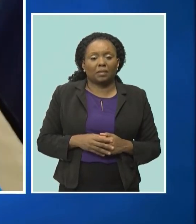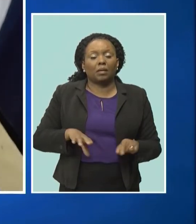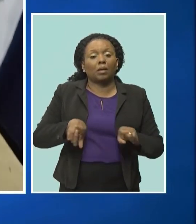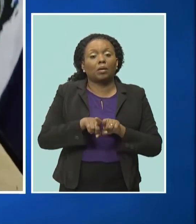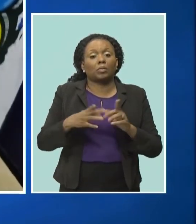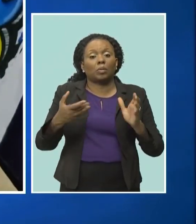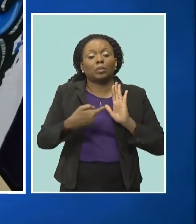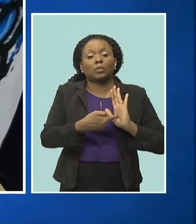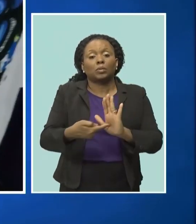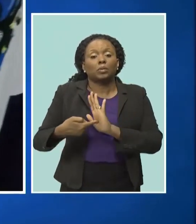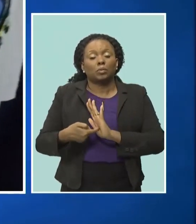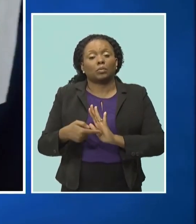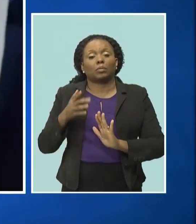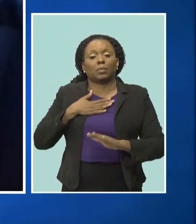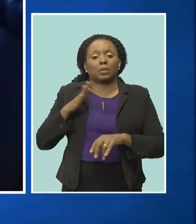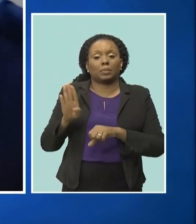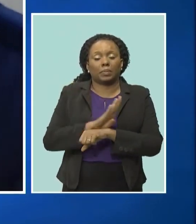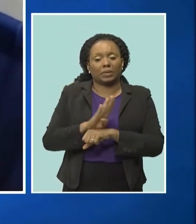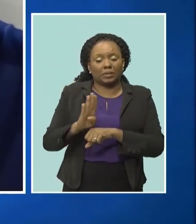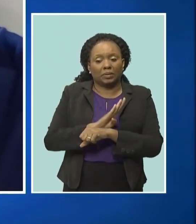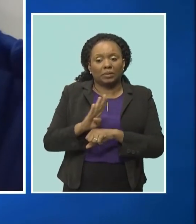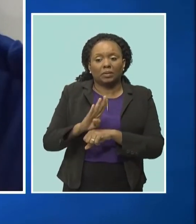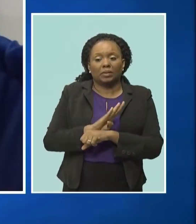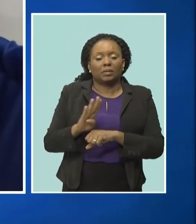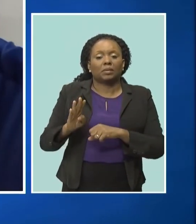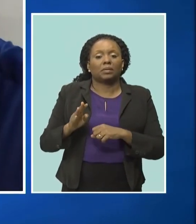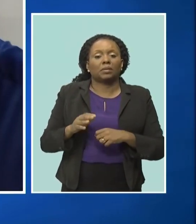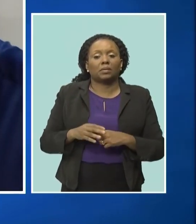my business to more